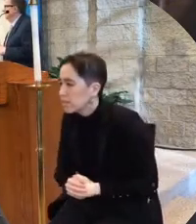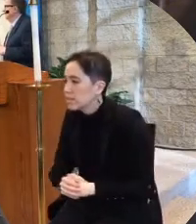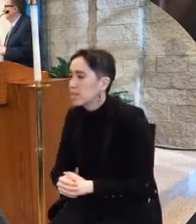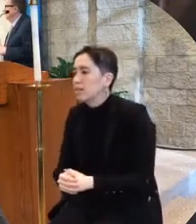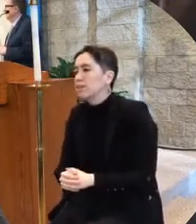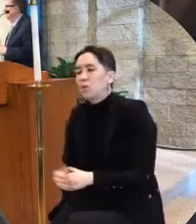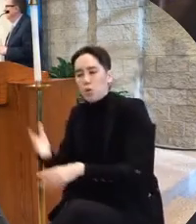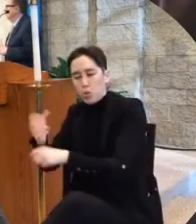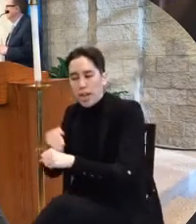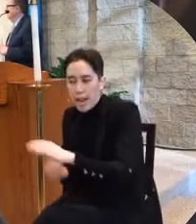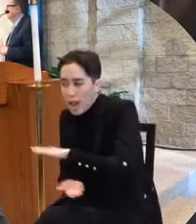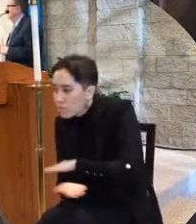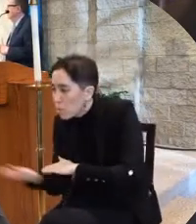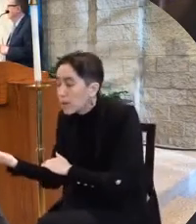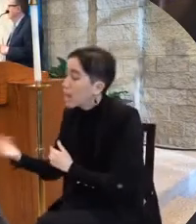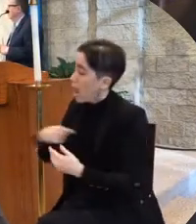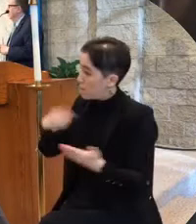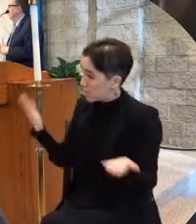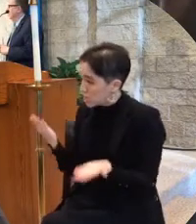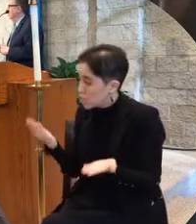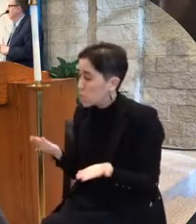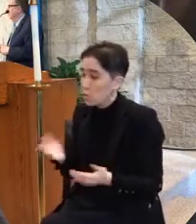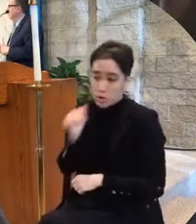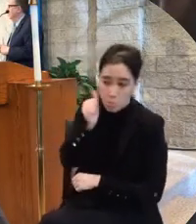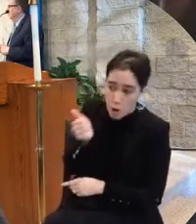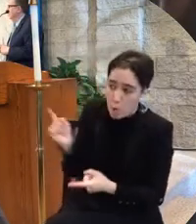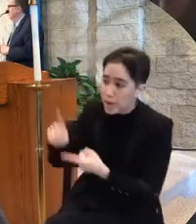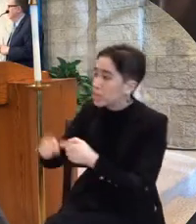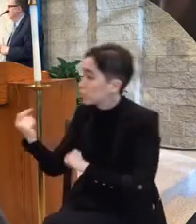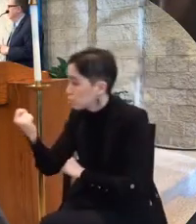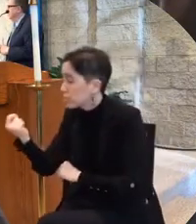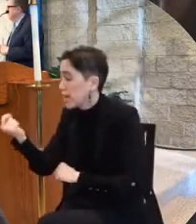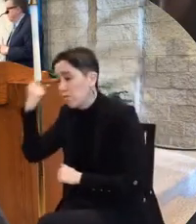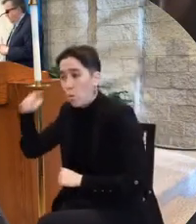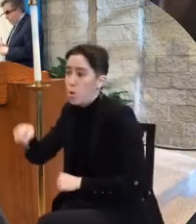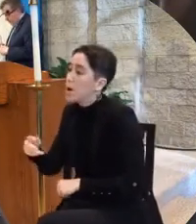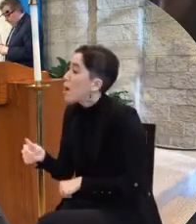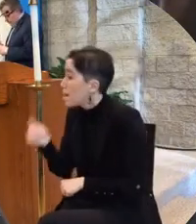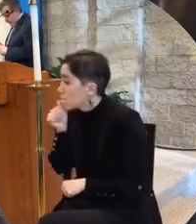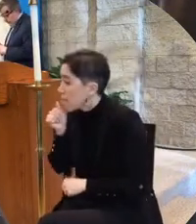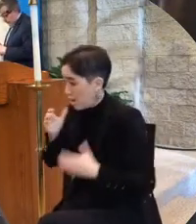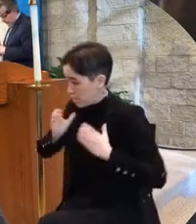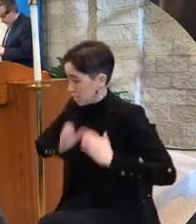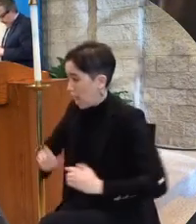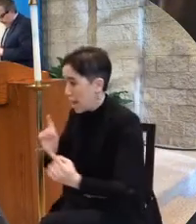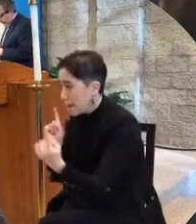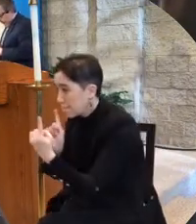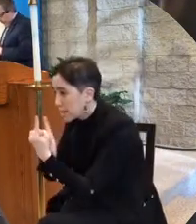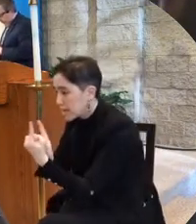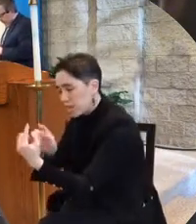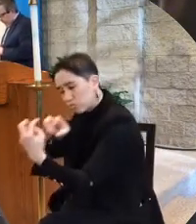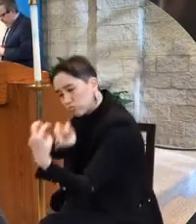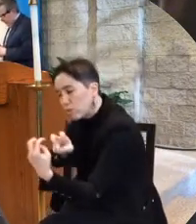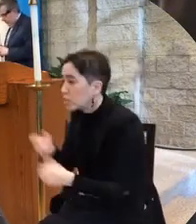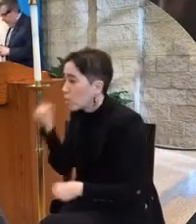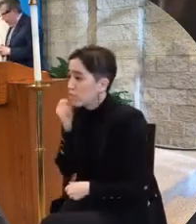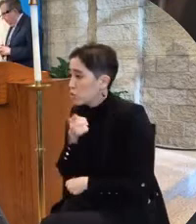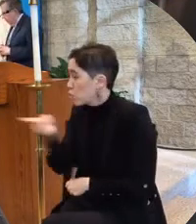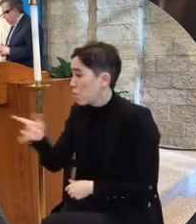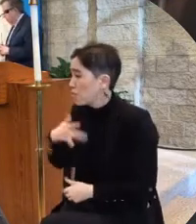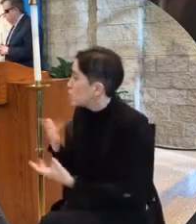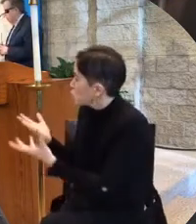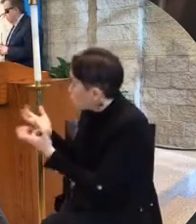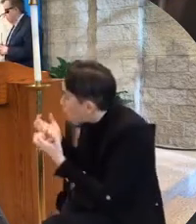for private client sessions, so if anyone has heard anything today where you feel pulled or compelled to come sit with me one-on-one, please come see